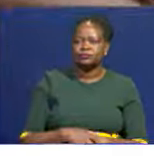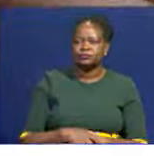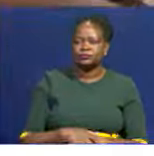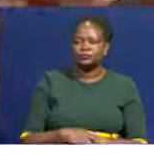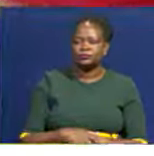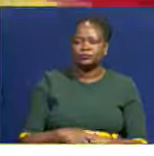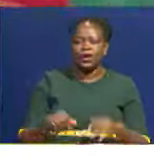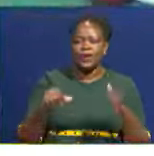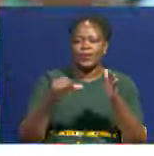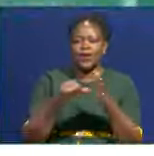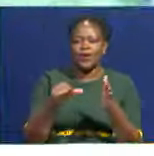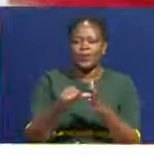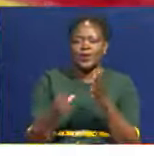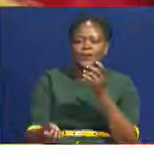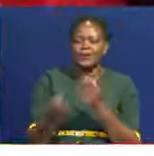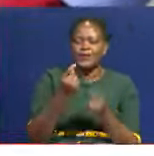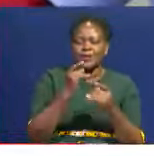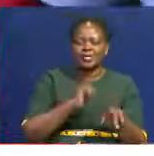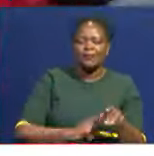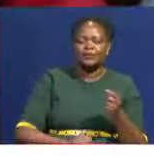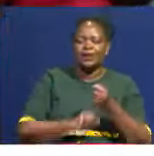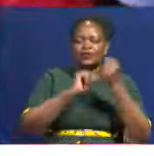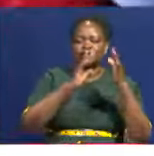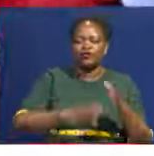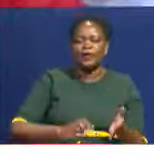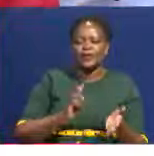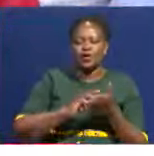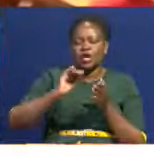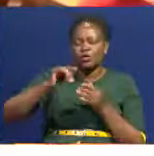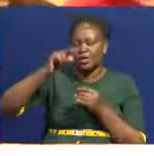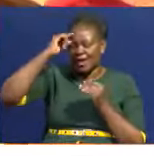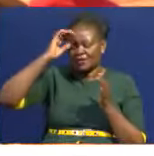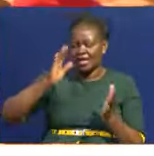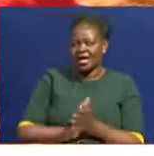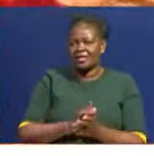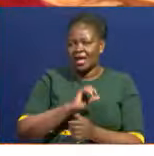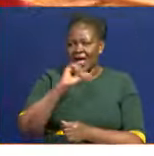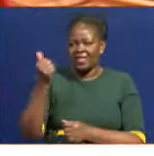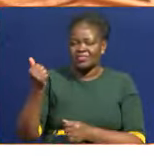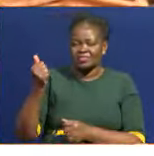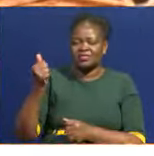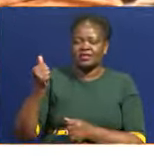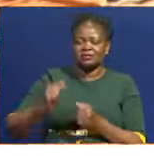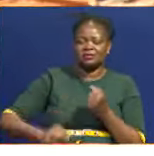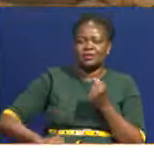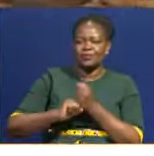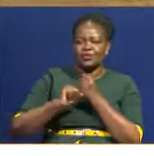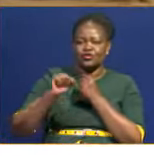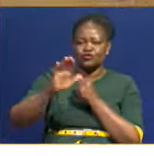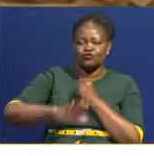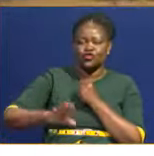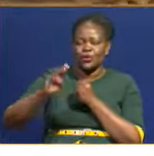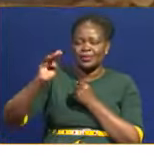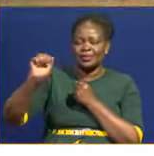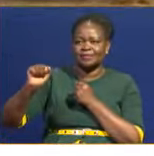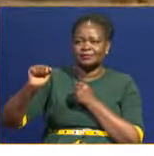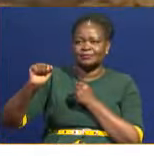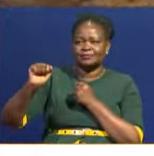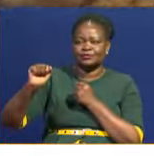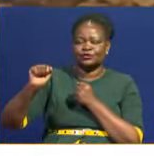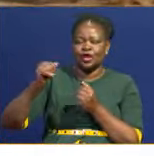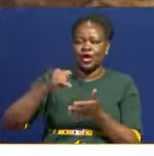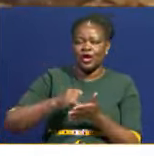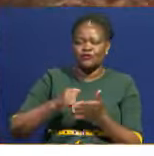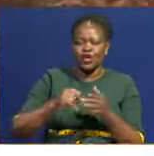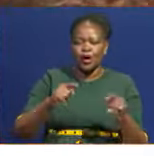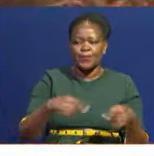The dispute erupted after supporters of Migori County Governor Ochilo Ayako and those backing local member of County Assembly Felix Okwanyo were